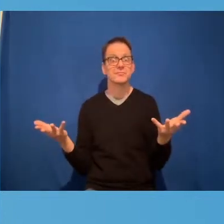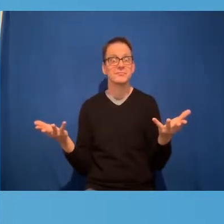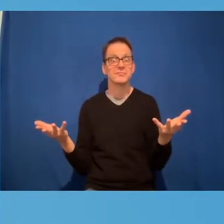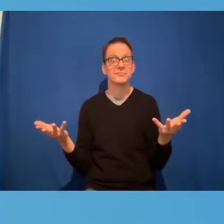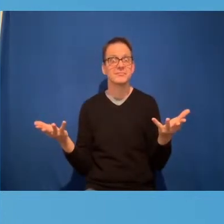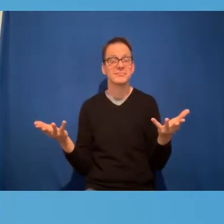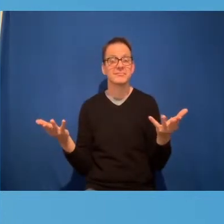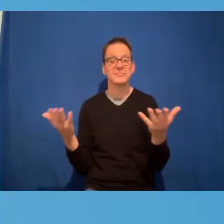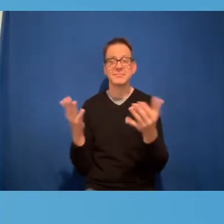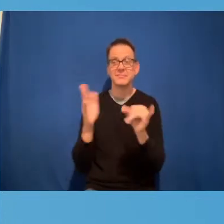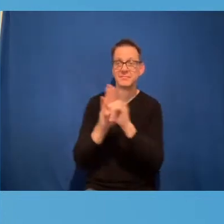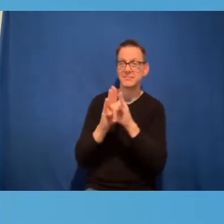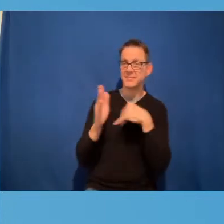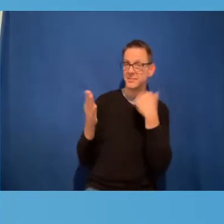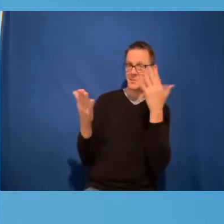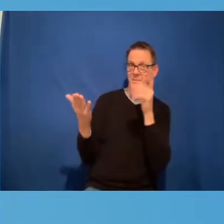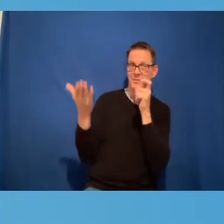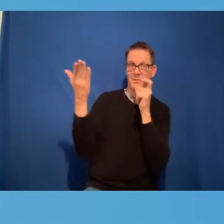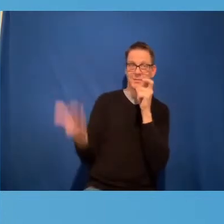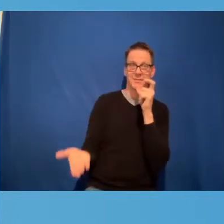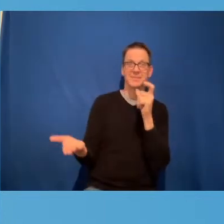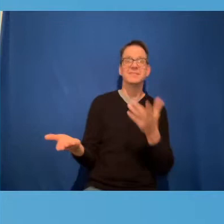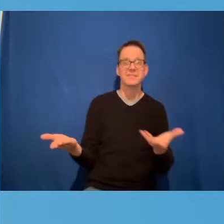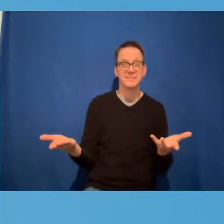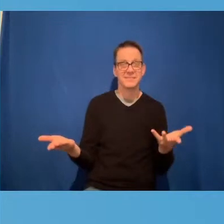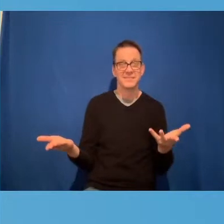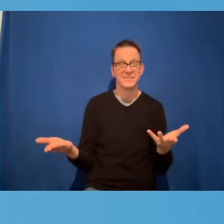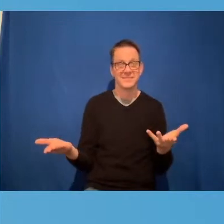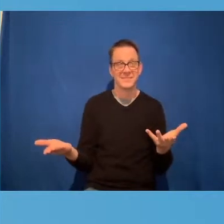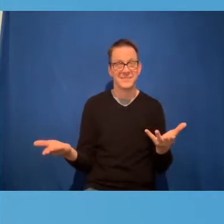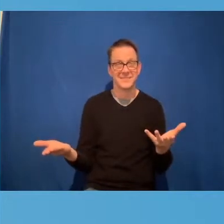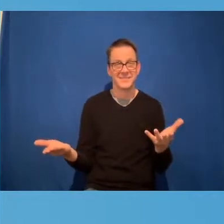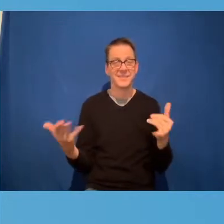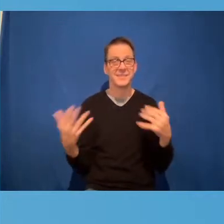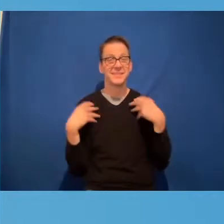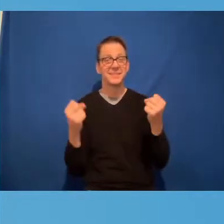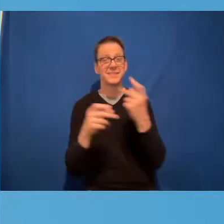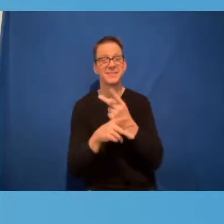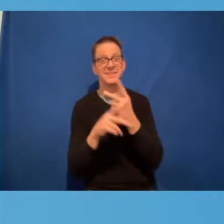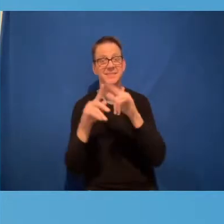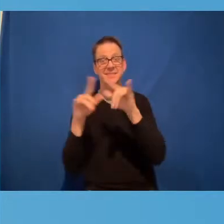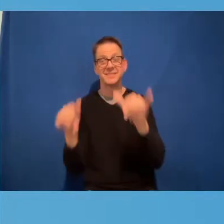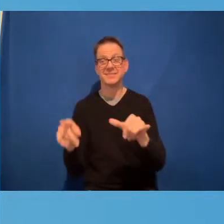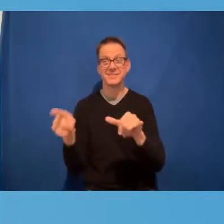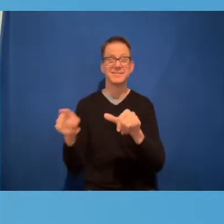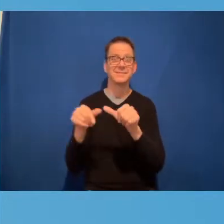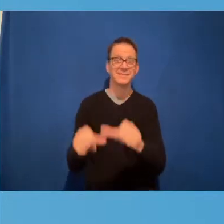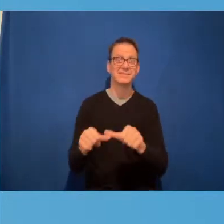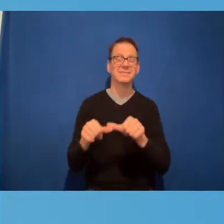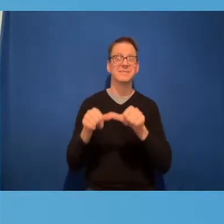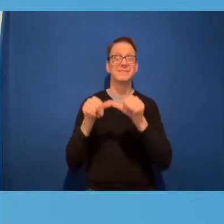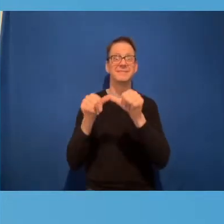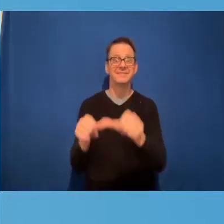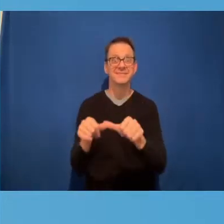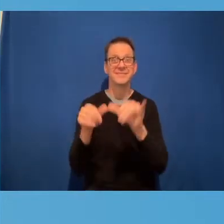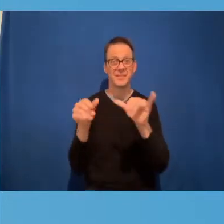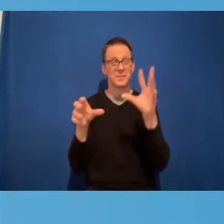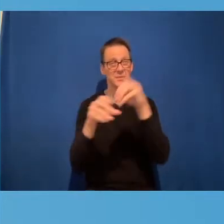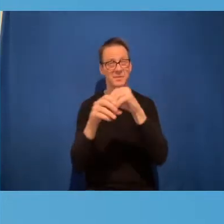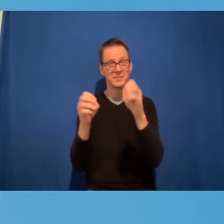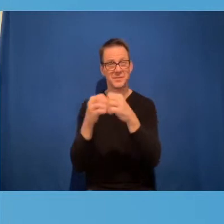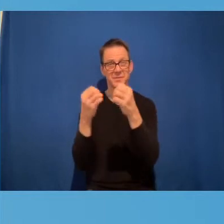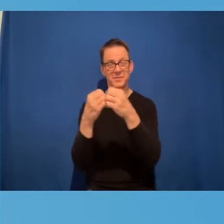So if we're going to keep our healthcare system functional, including emergency medicine, we need to support